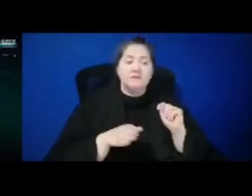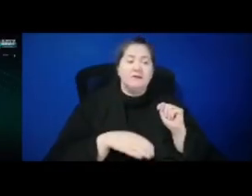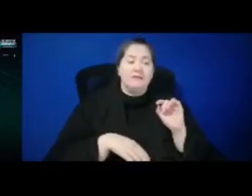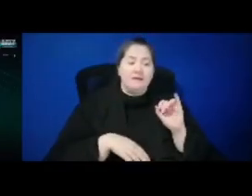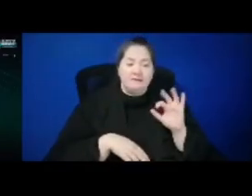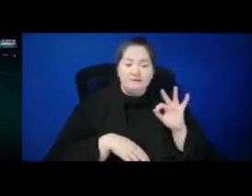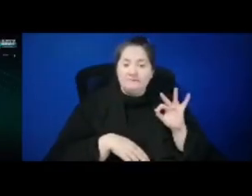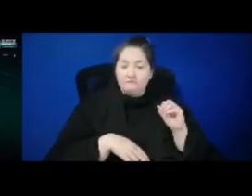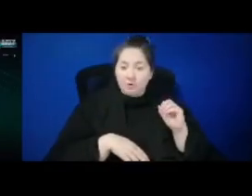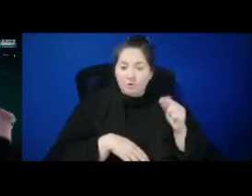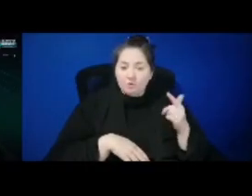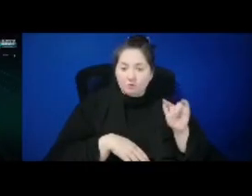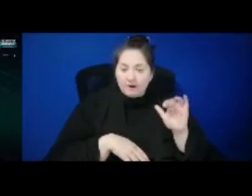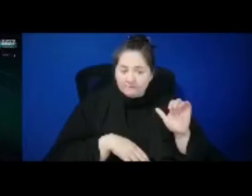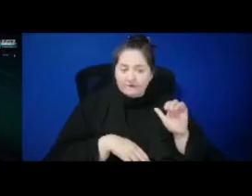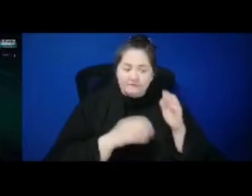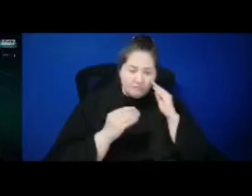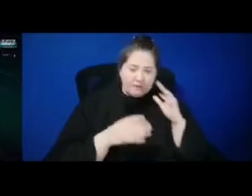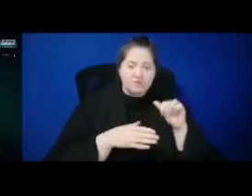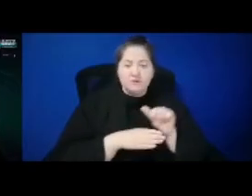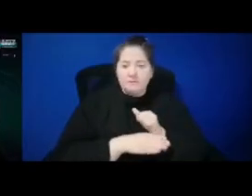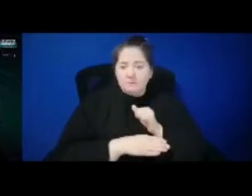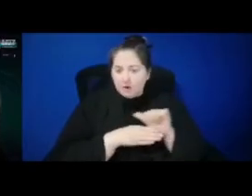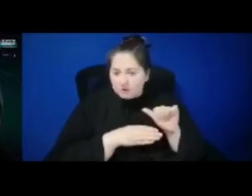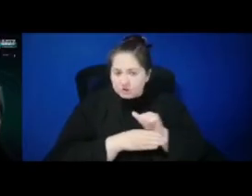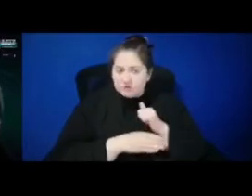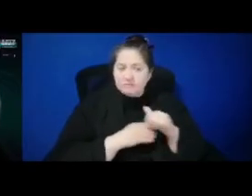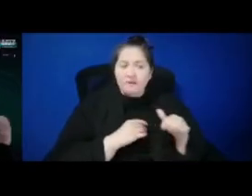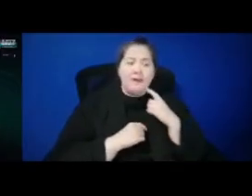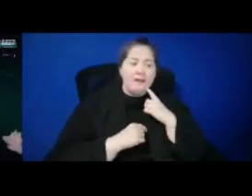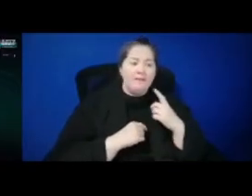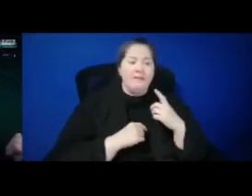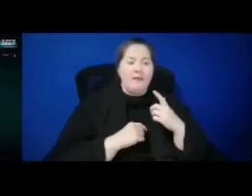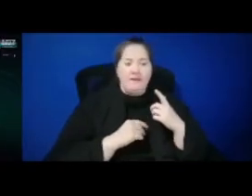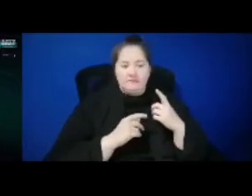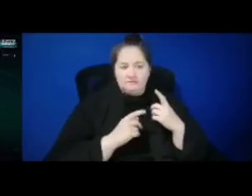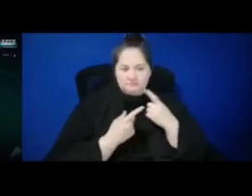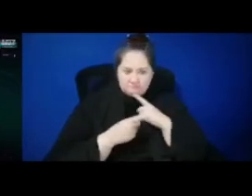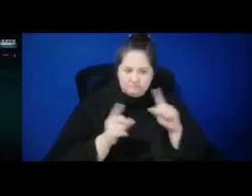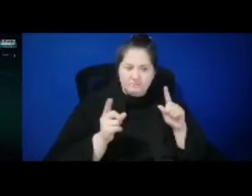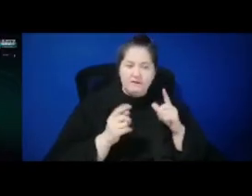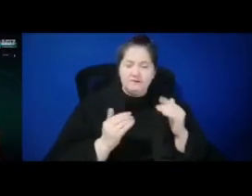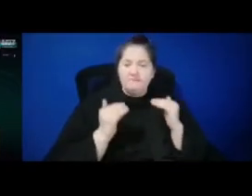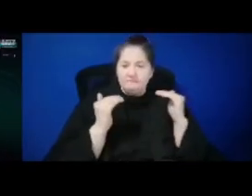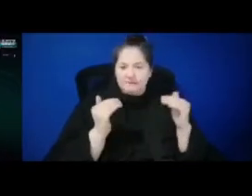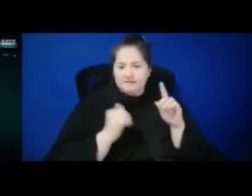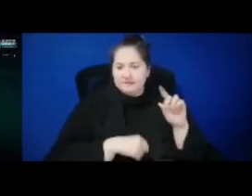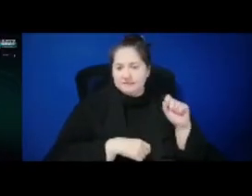the information on registered apprenticeships, and the memorandum on advancing DSP career pathways. Next slide.